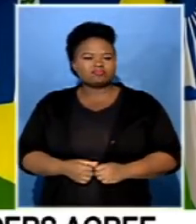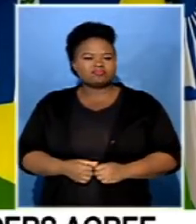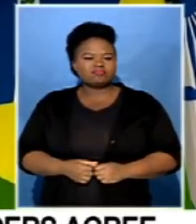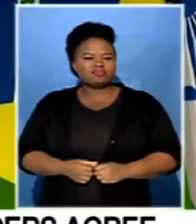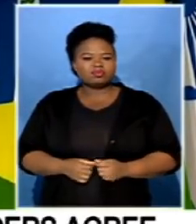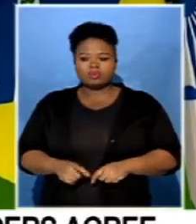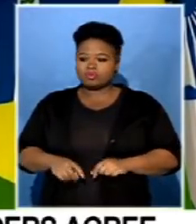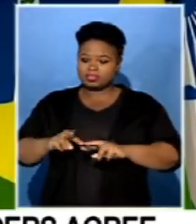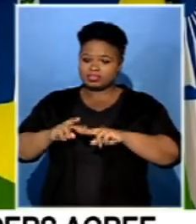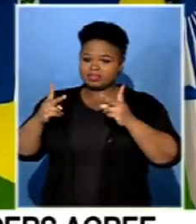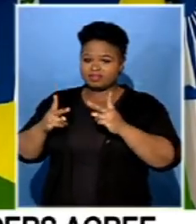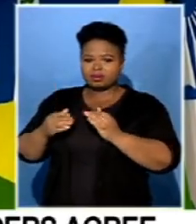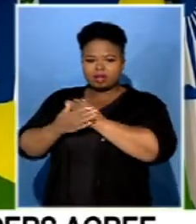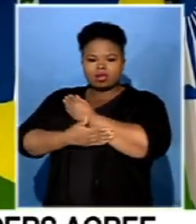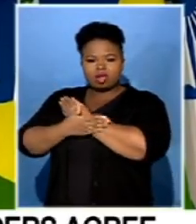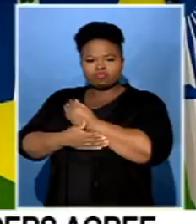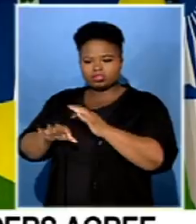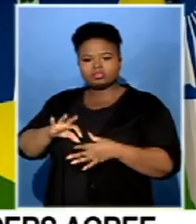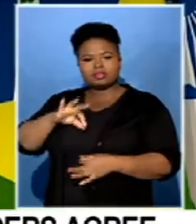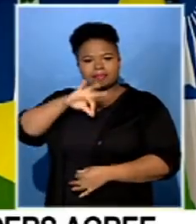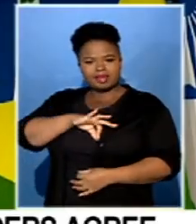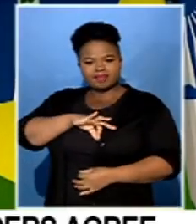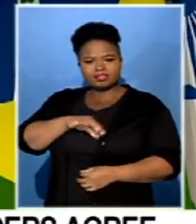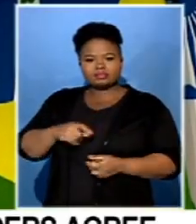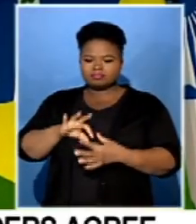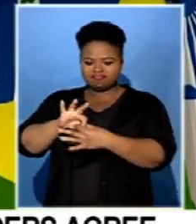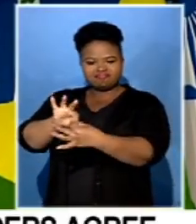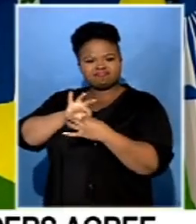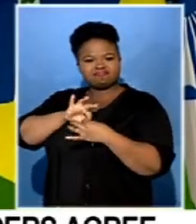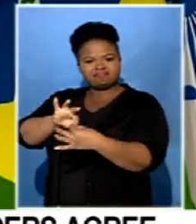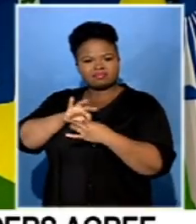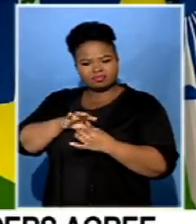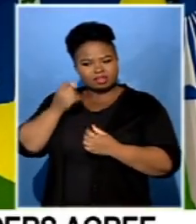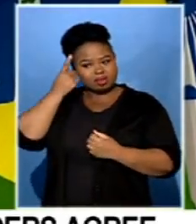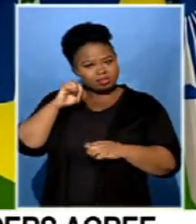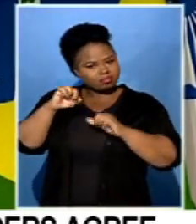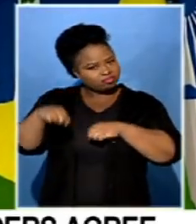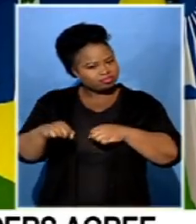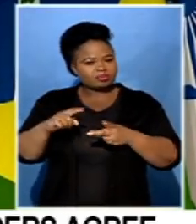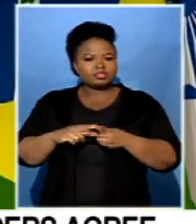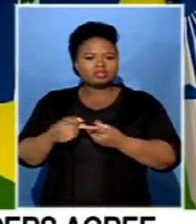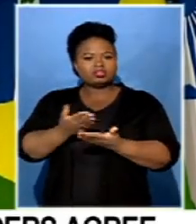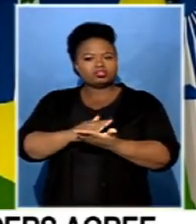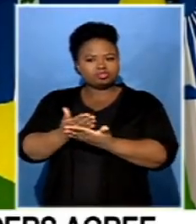can different countries achieve mutual benefit, share prosperity, and